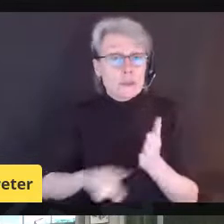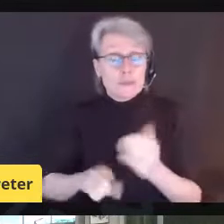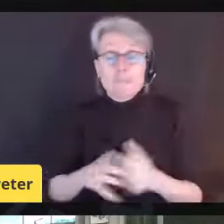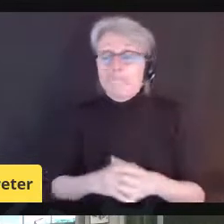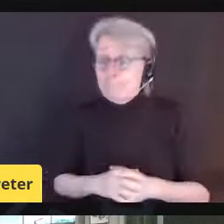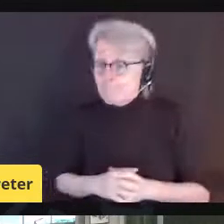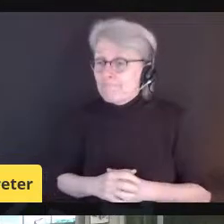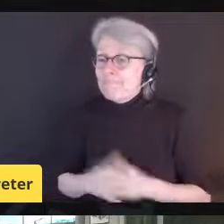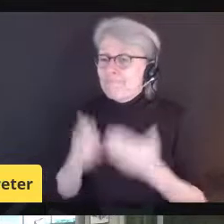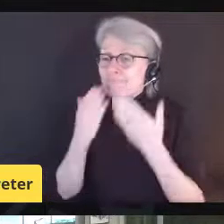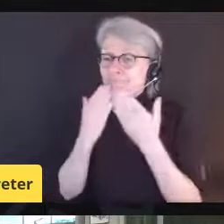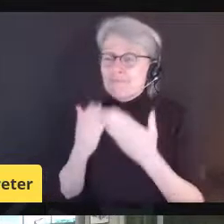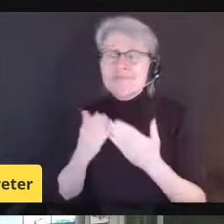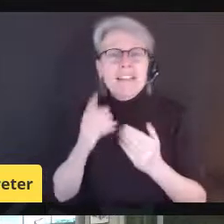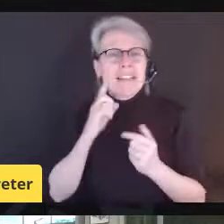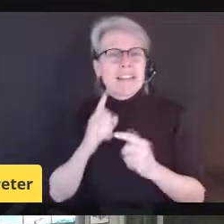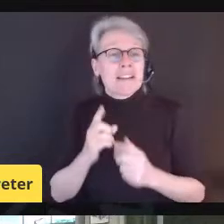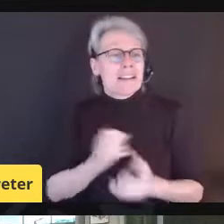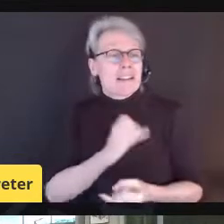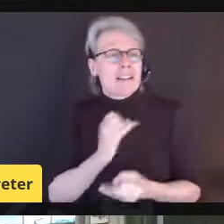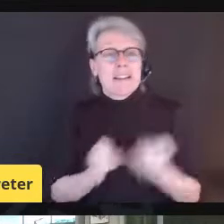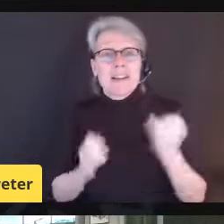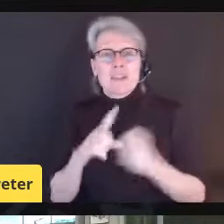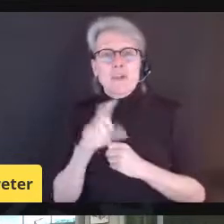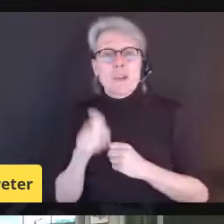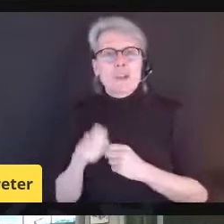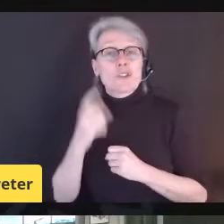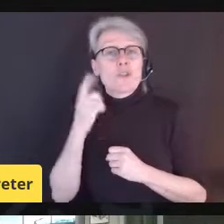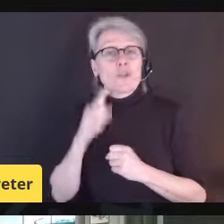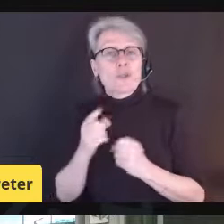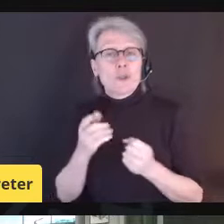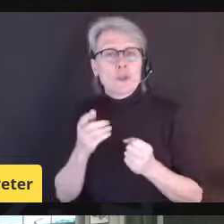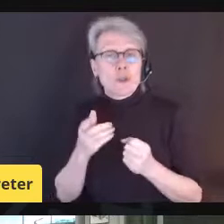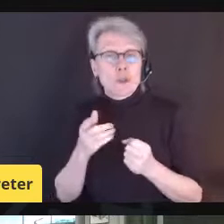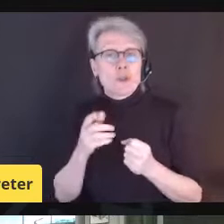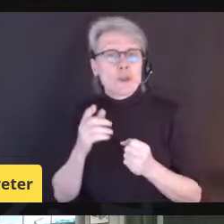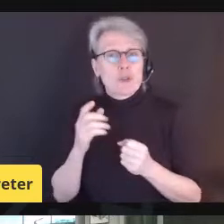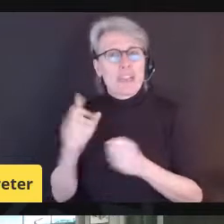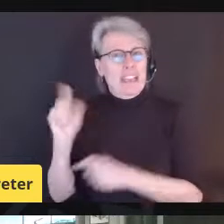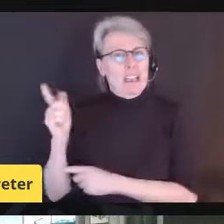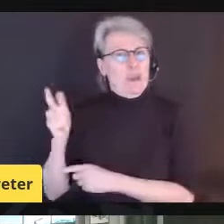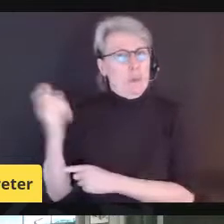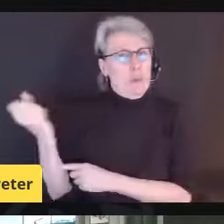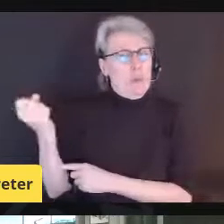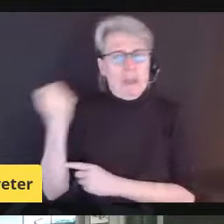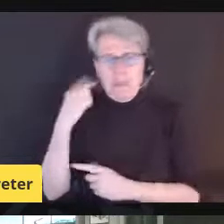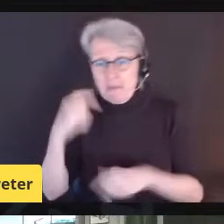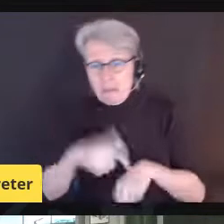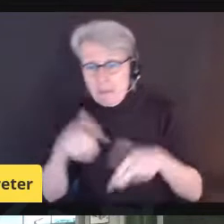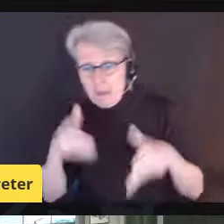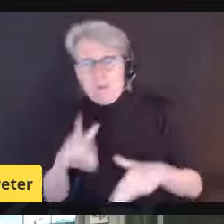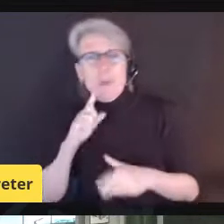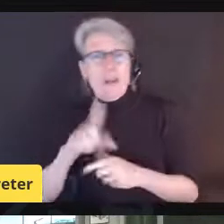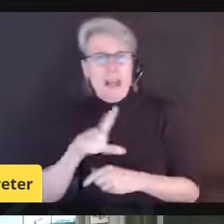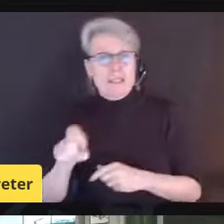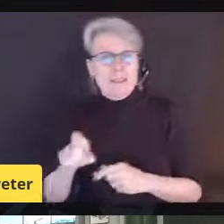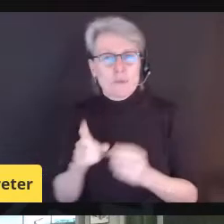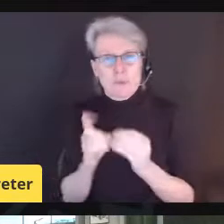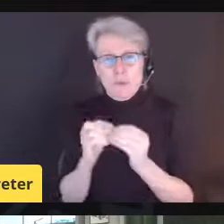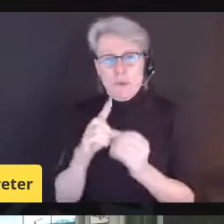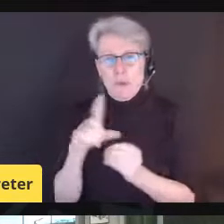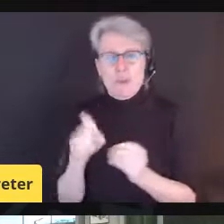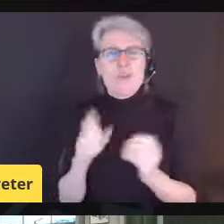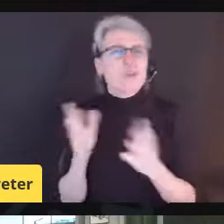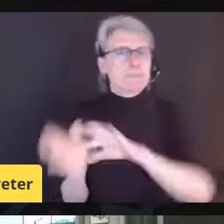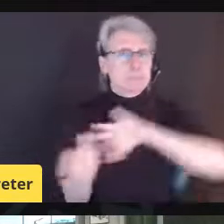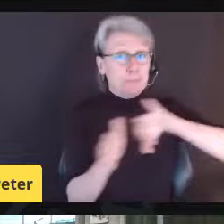think we'll probably save our very last question that I have for all of you for the end. We'll see if we have time for that. But I wanted to move on to the